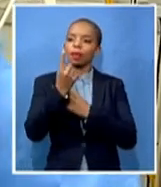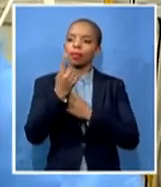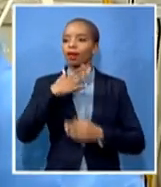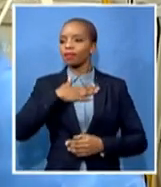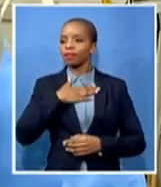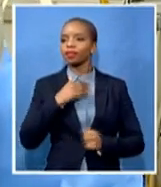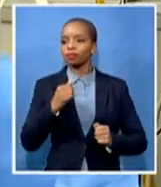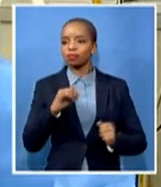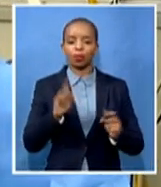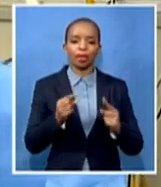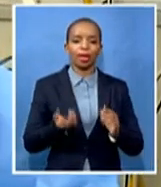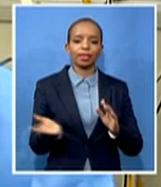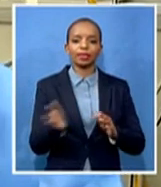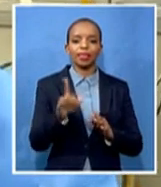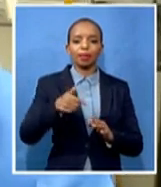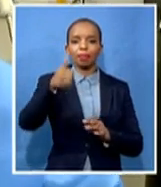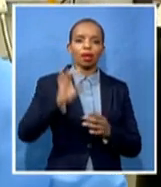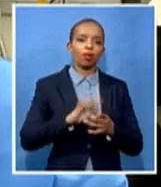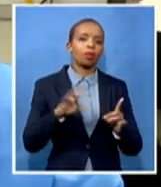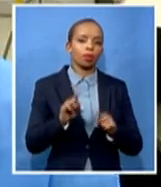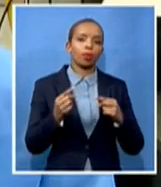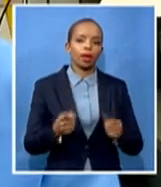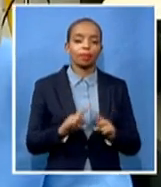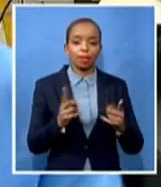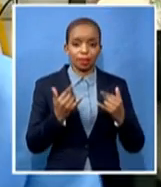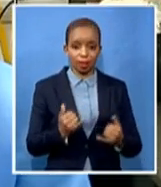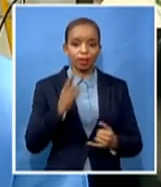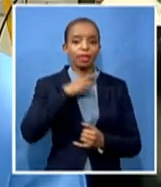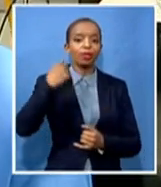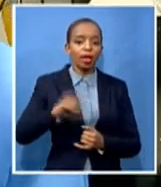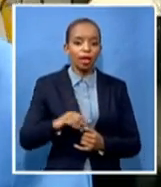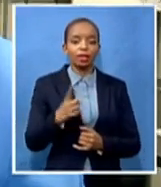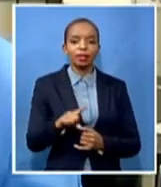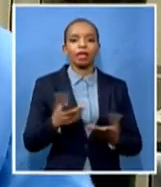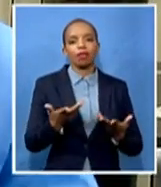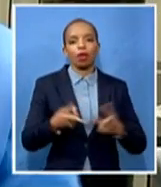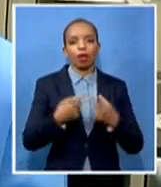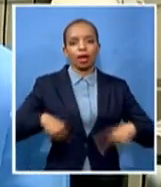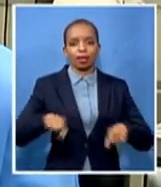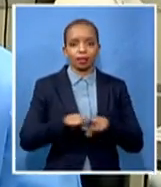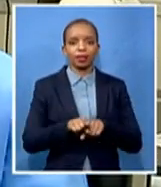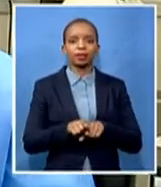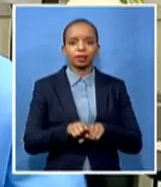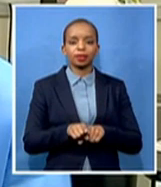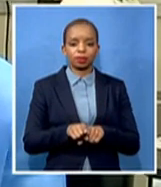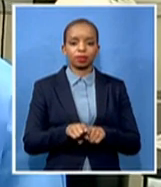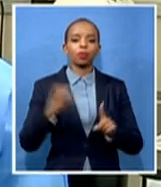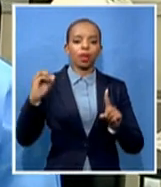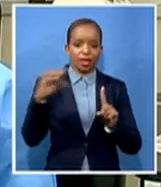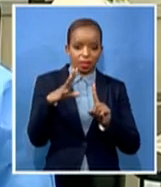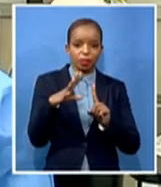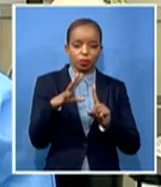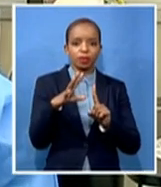now for us that we're quite obviously exposed. With every patient we see, with every patient that